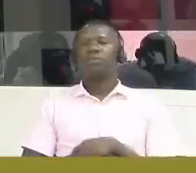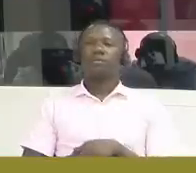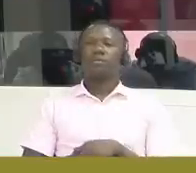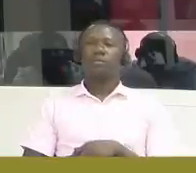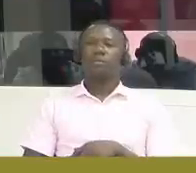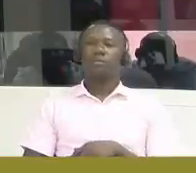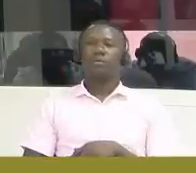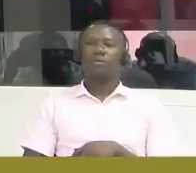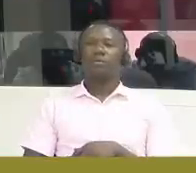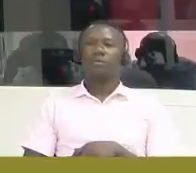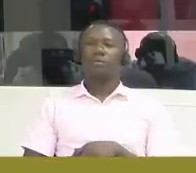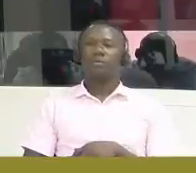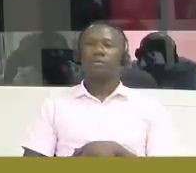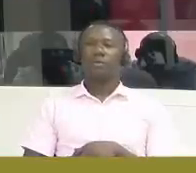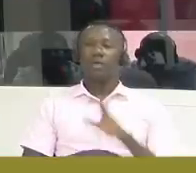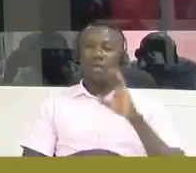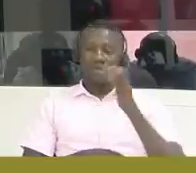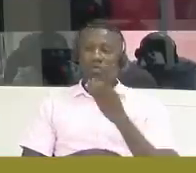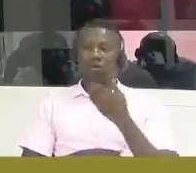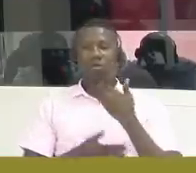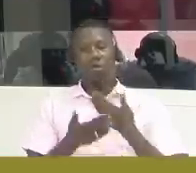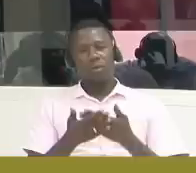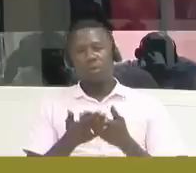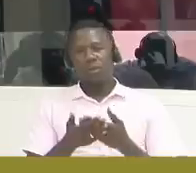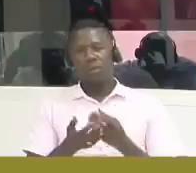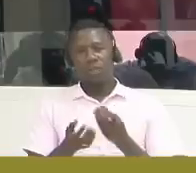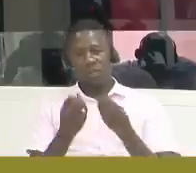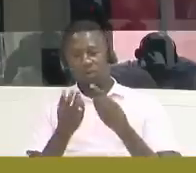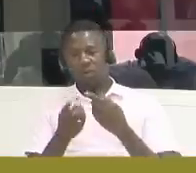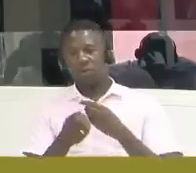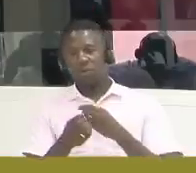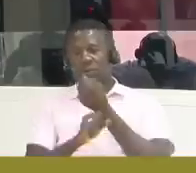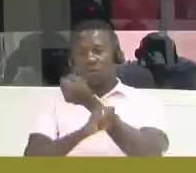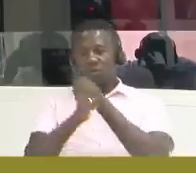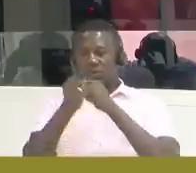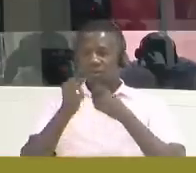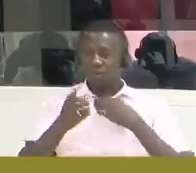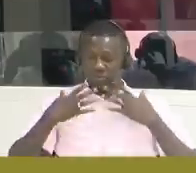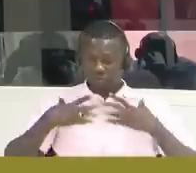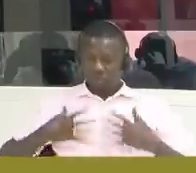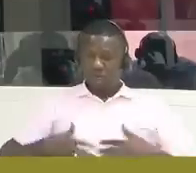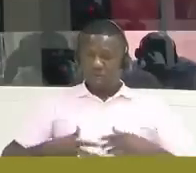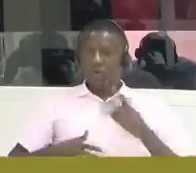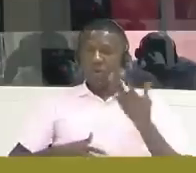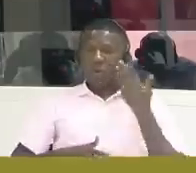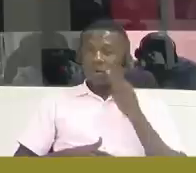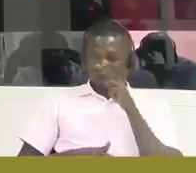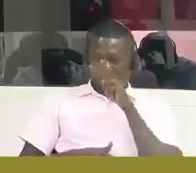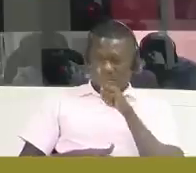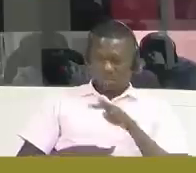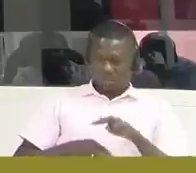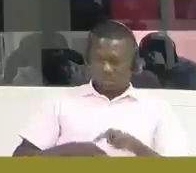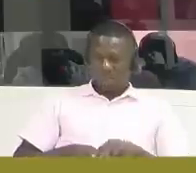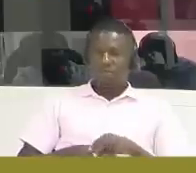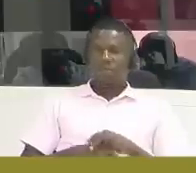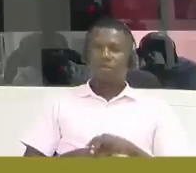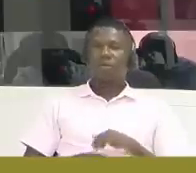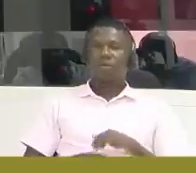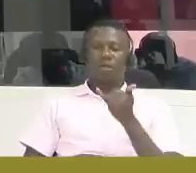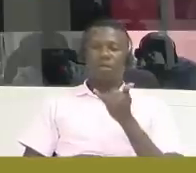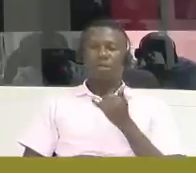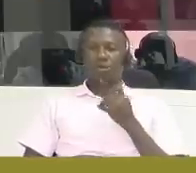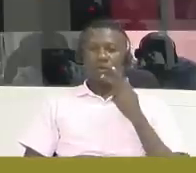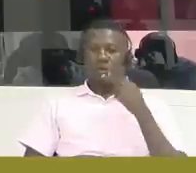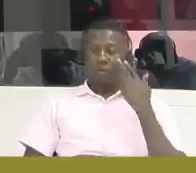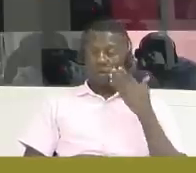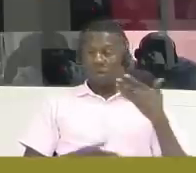Can you please tell us the condition of his body when you saw him? Yes, when I entered, his face was